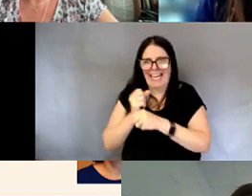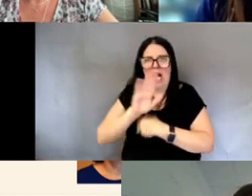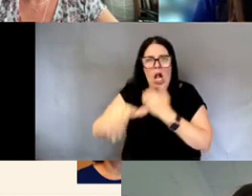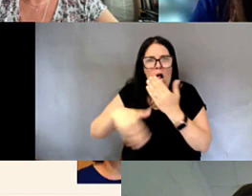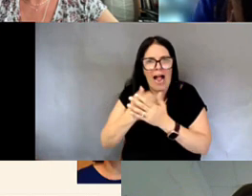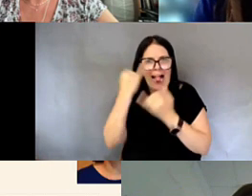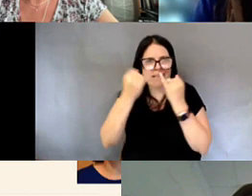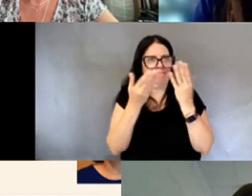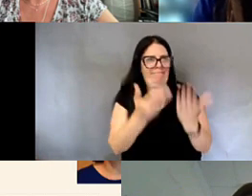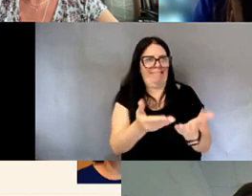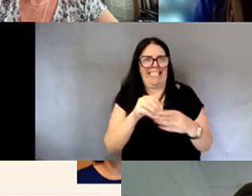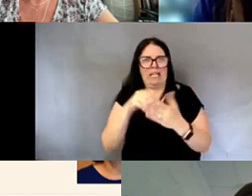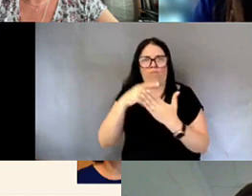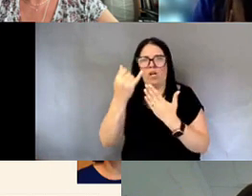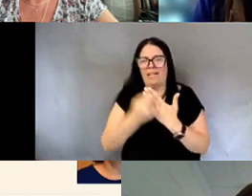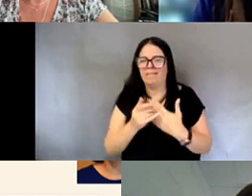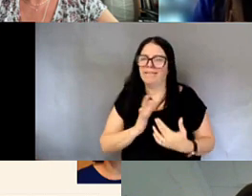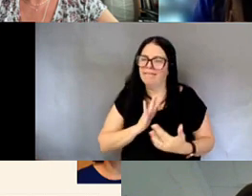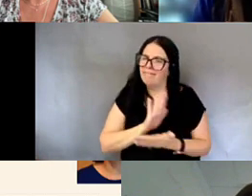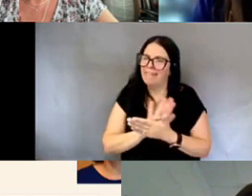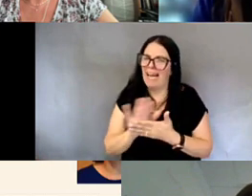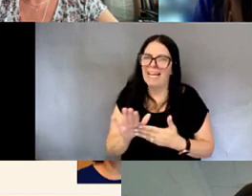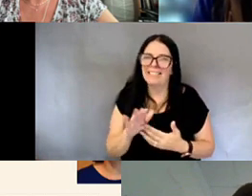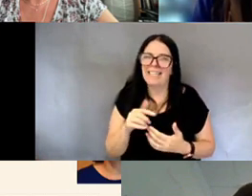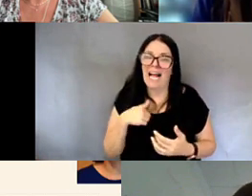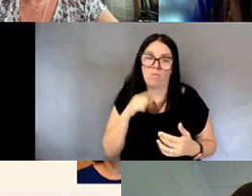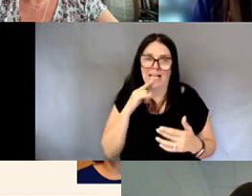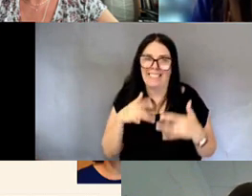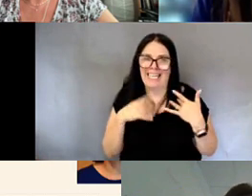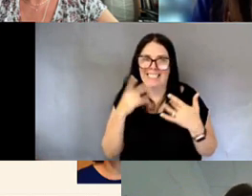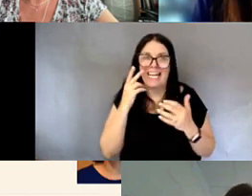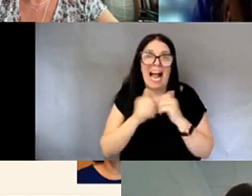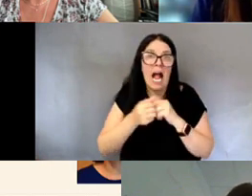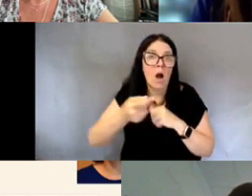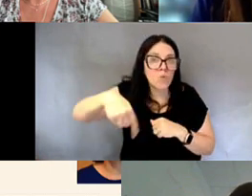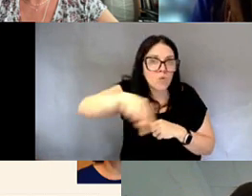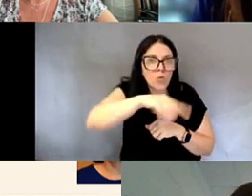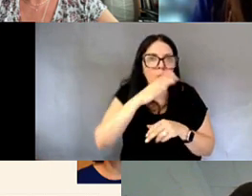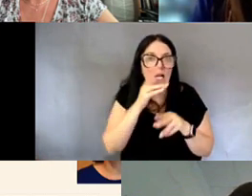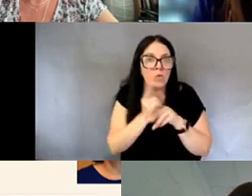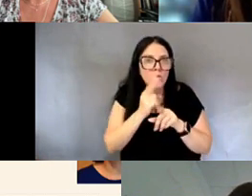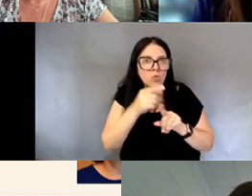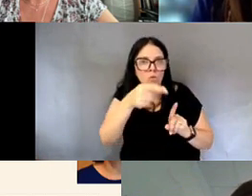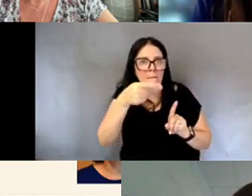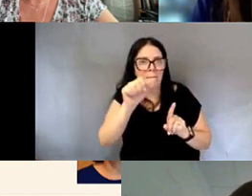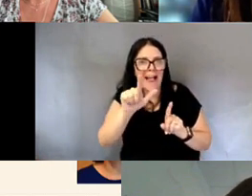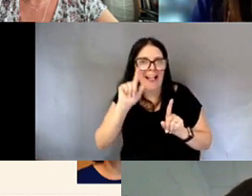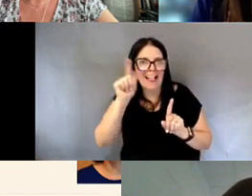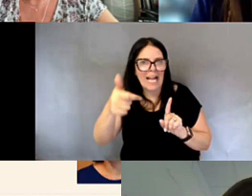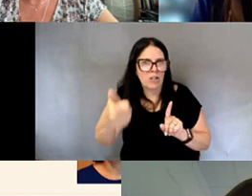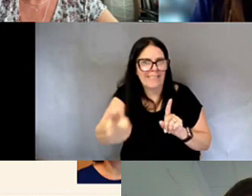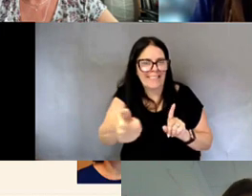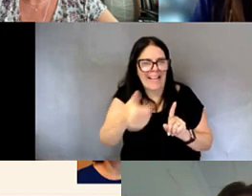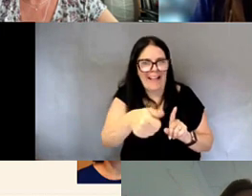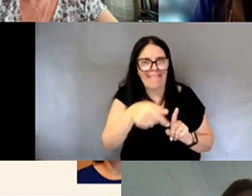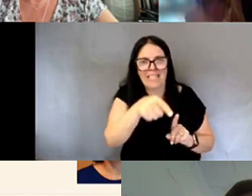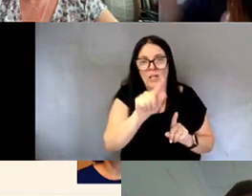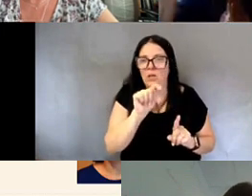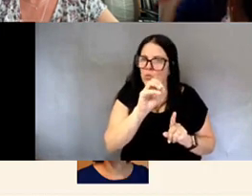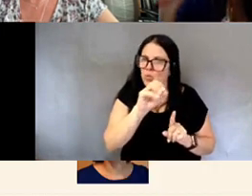see how people decide to use this tool moving forward. Again, a tool, not a